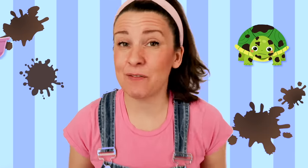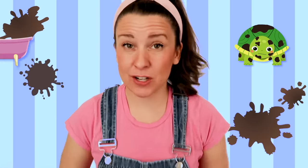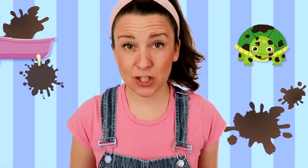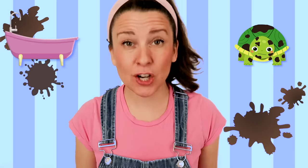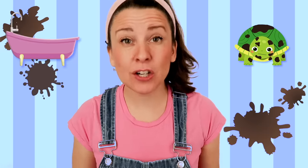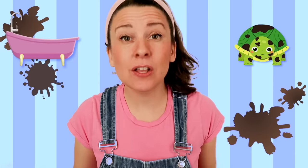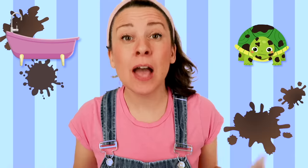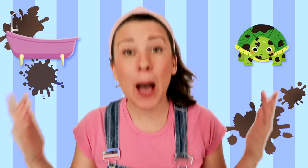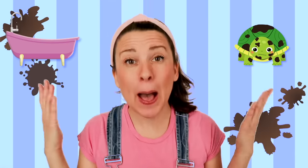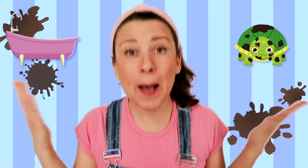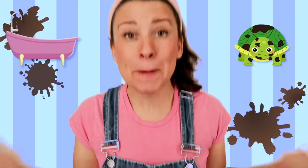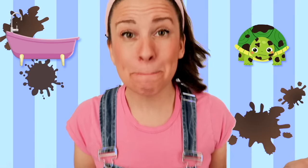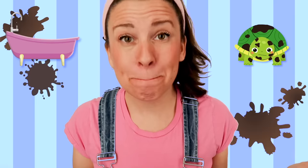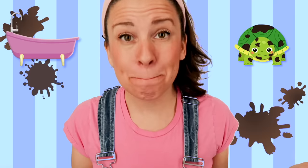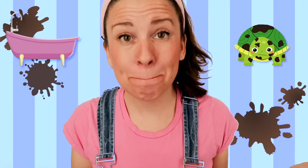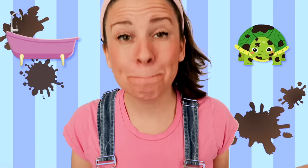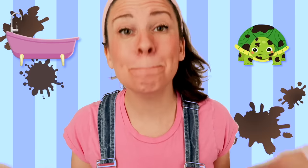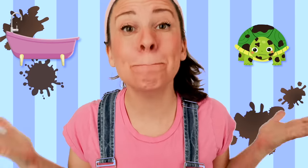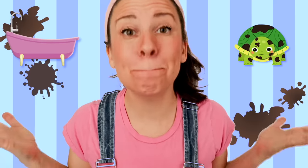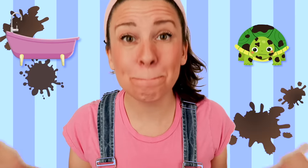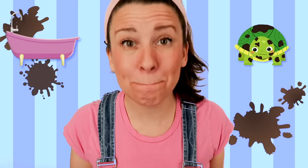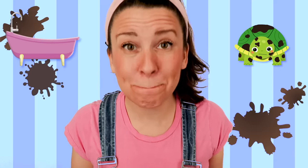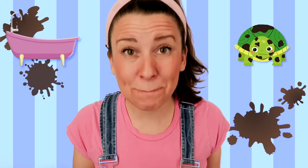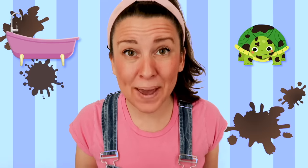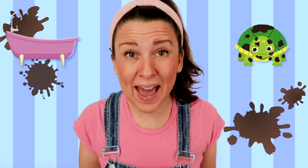To give our turtle a